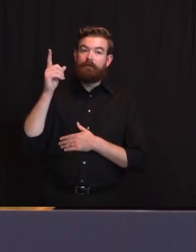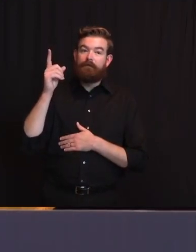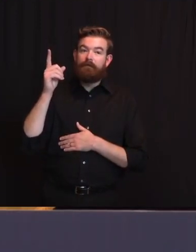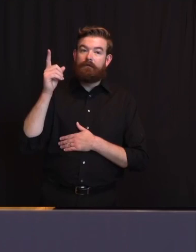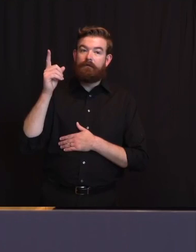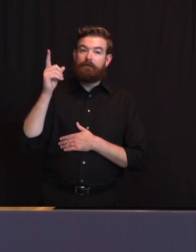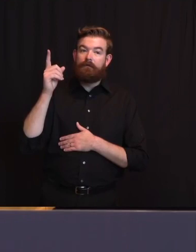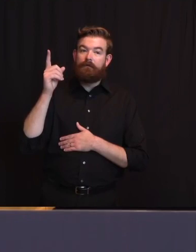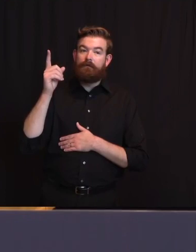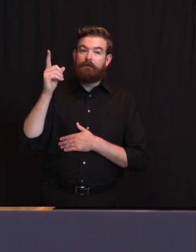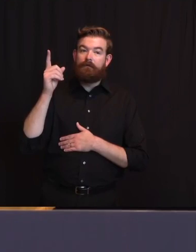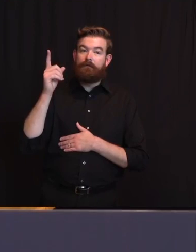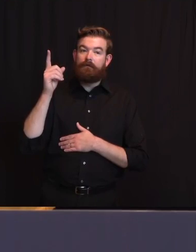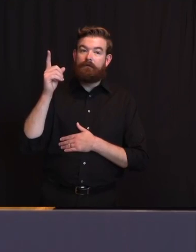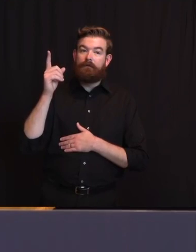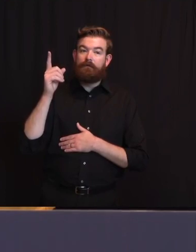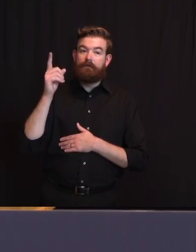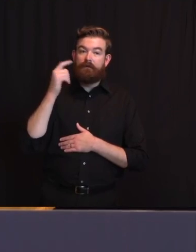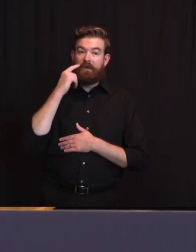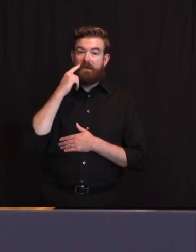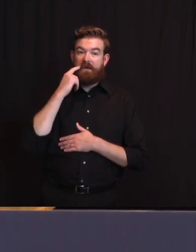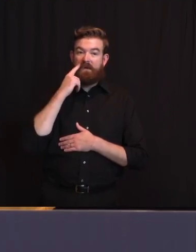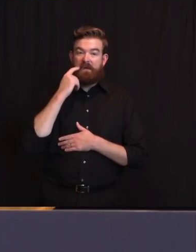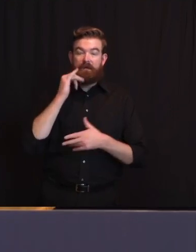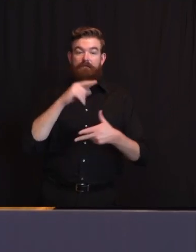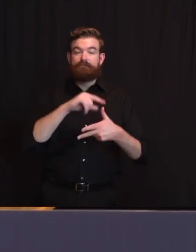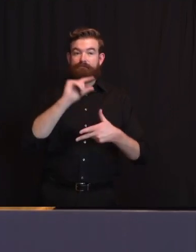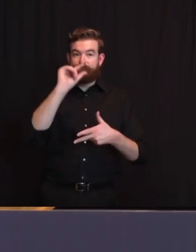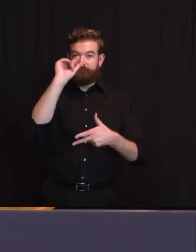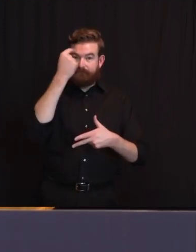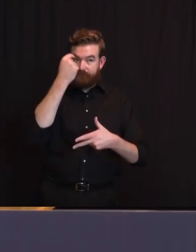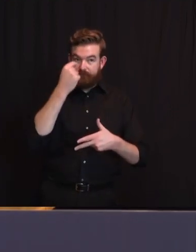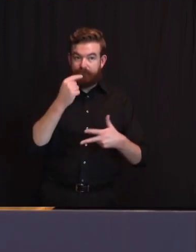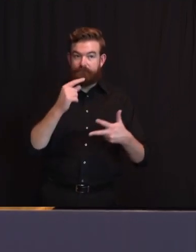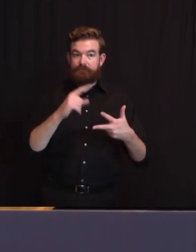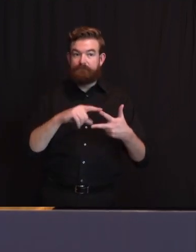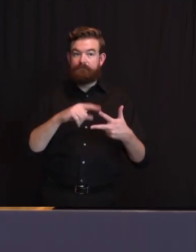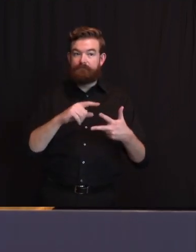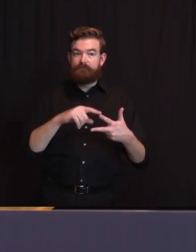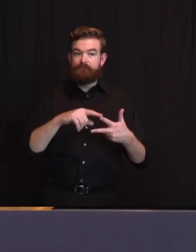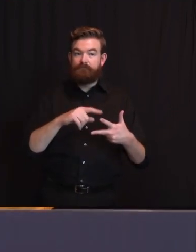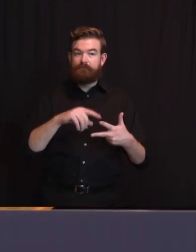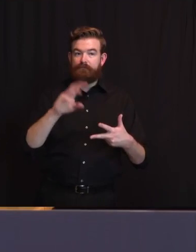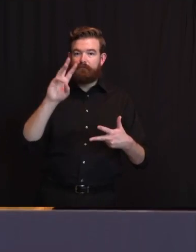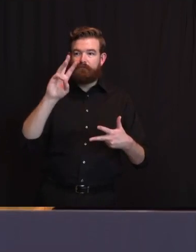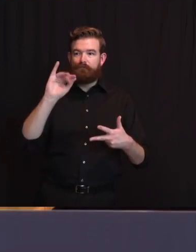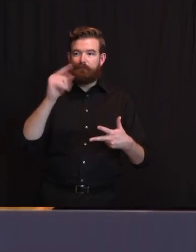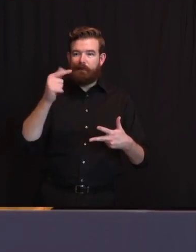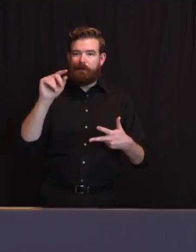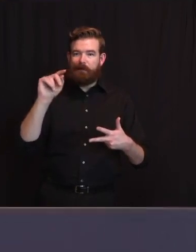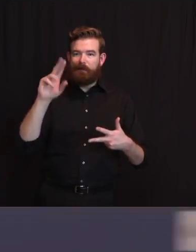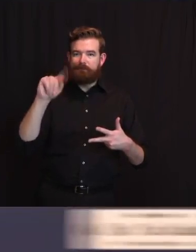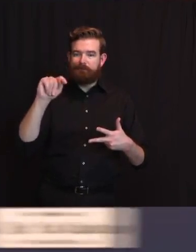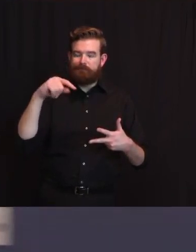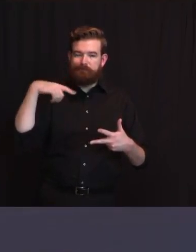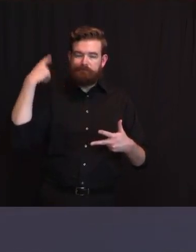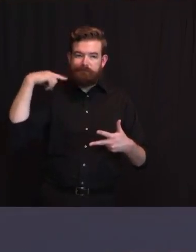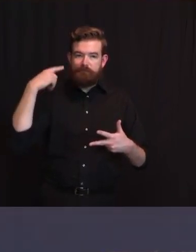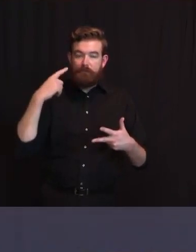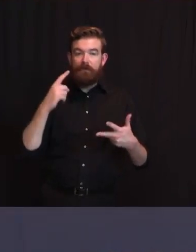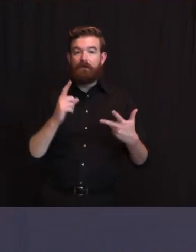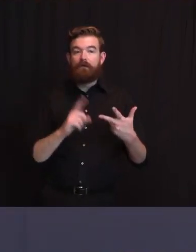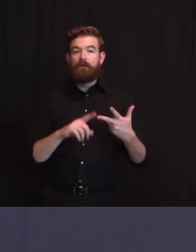Idiot. Cove Idiot. So please put that under consideration of the jury. With that, Pat, bless you and thank you. Over to you. Thank you, Governor.